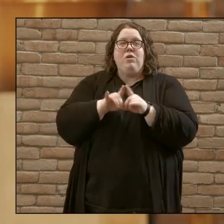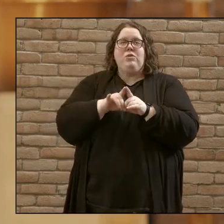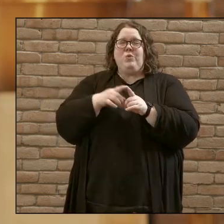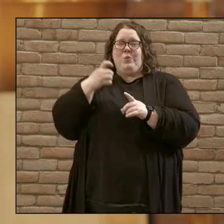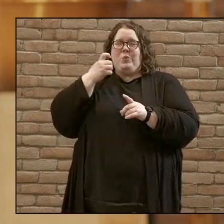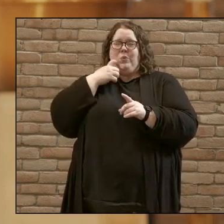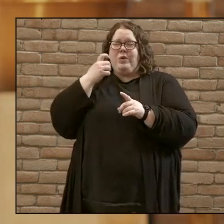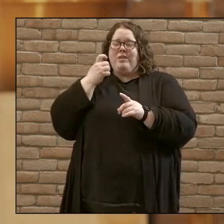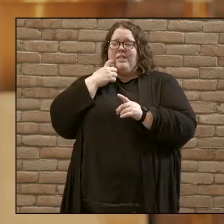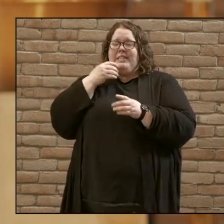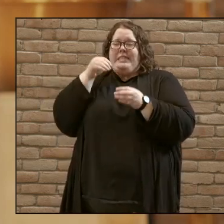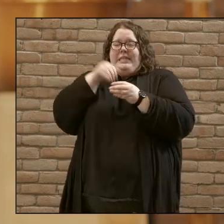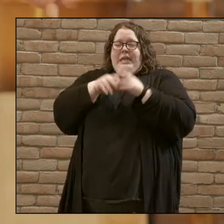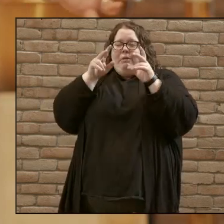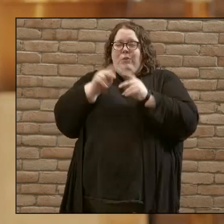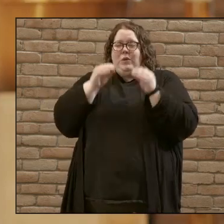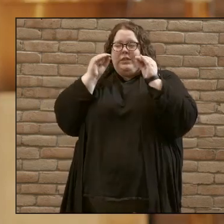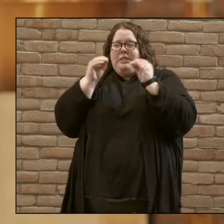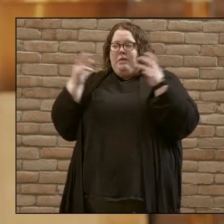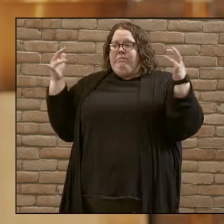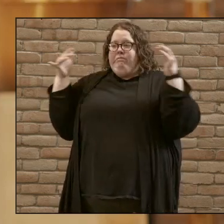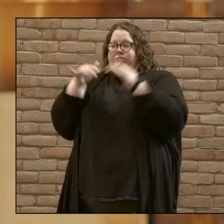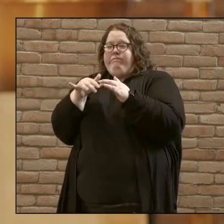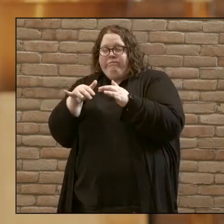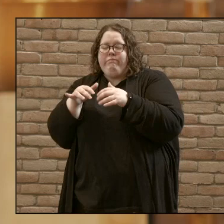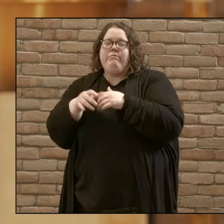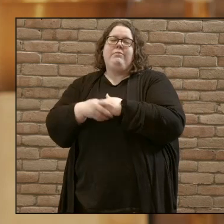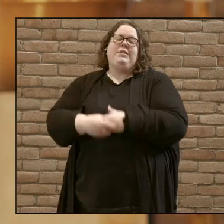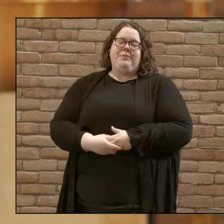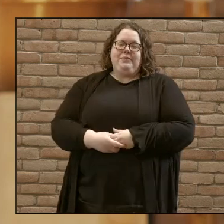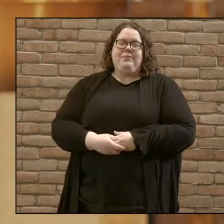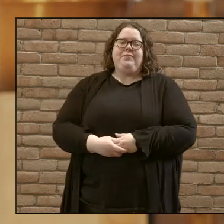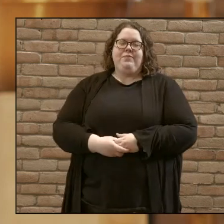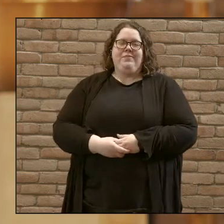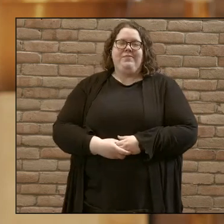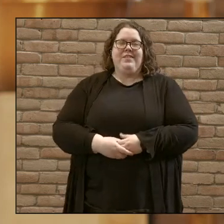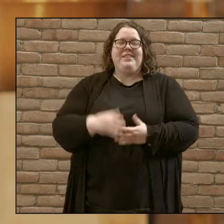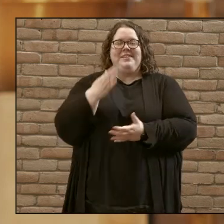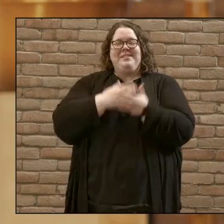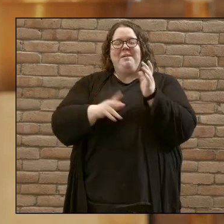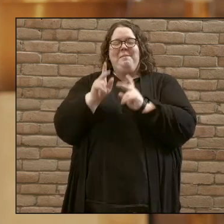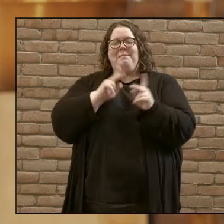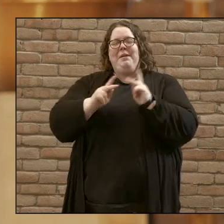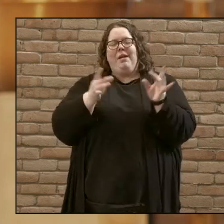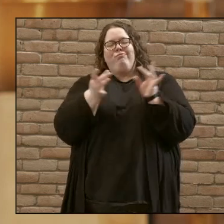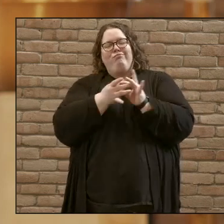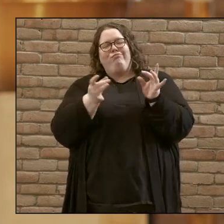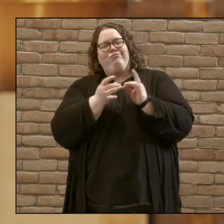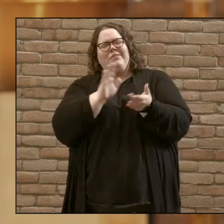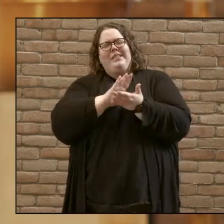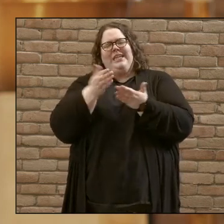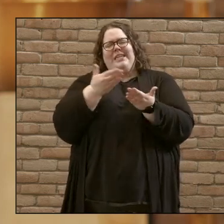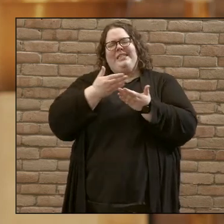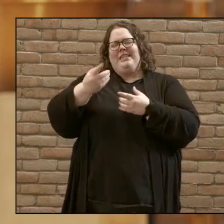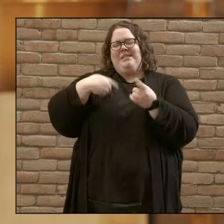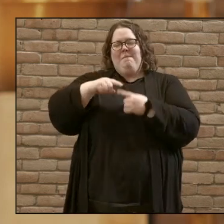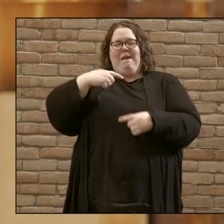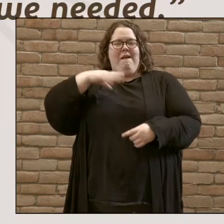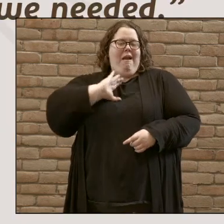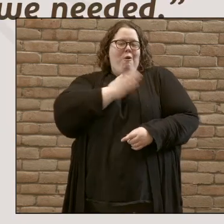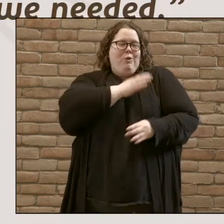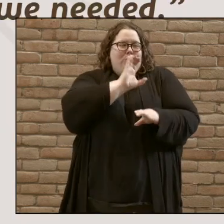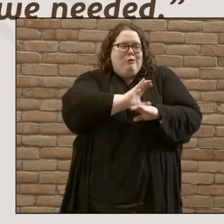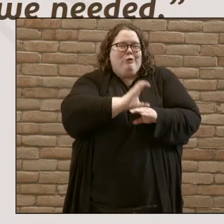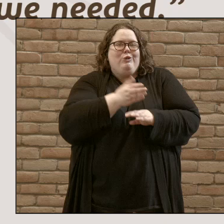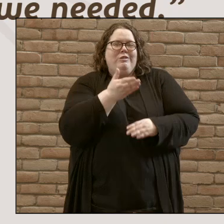through. We heard some other quotes just about us as a church and how nice it is that even though we're kind